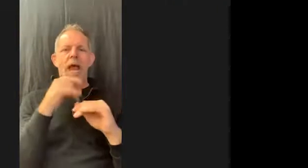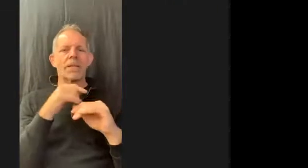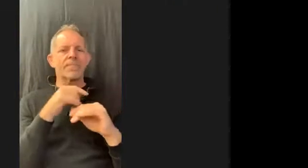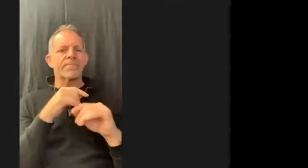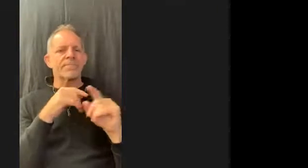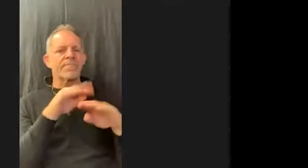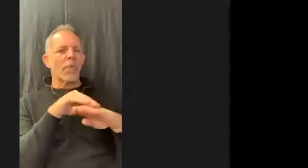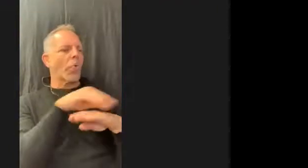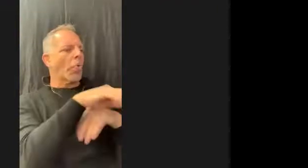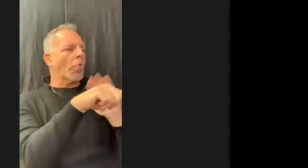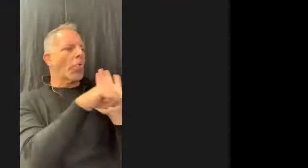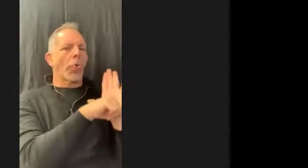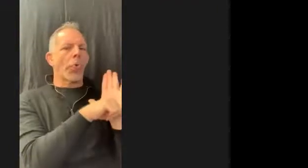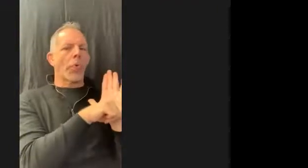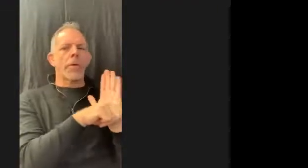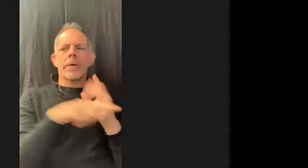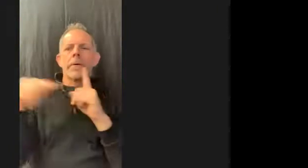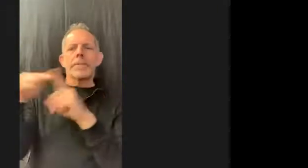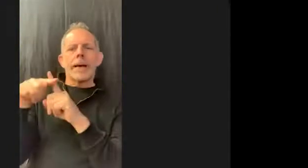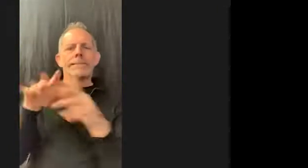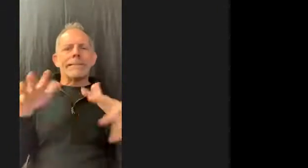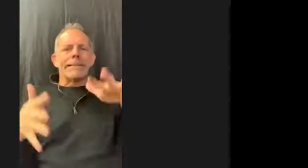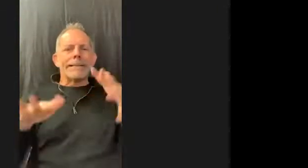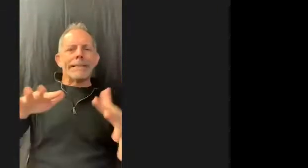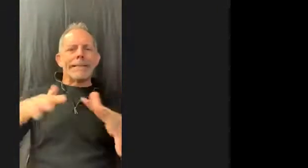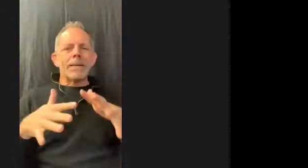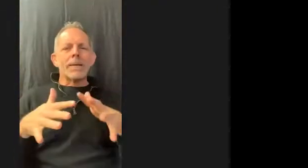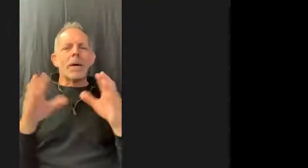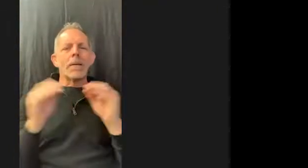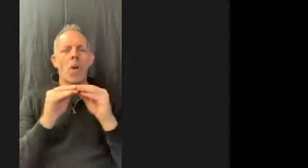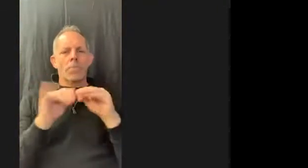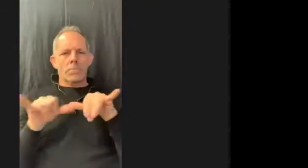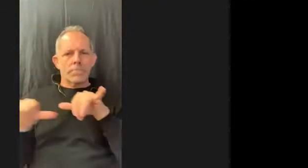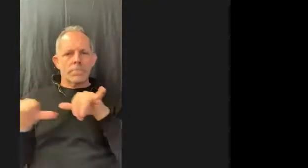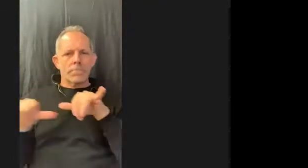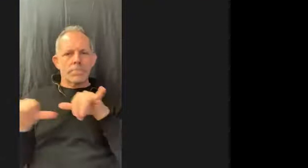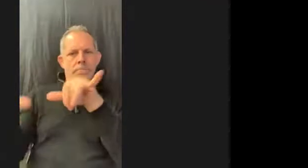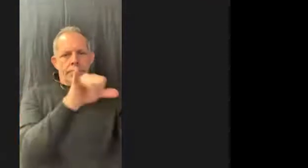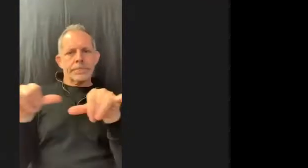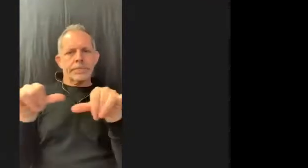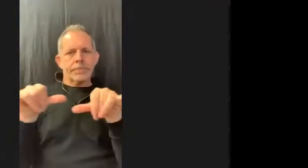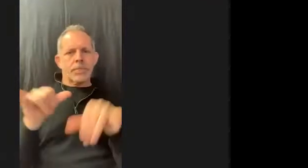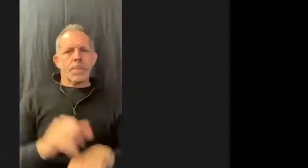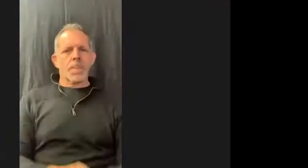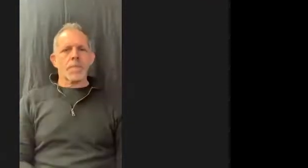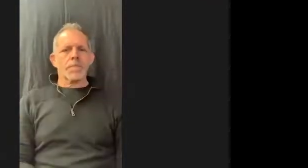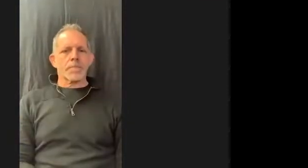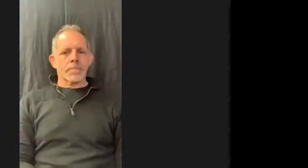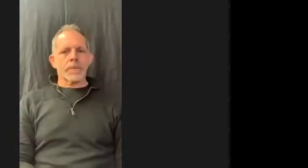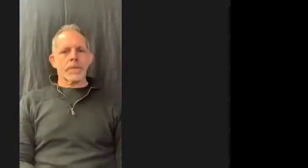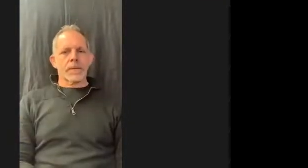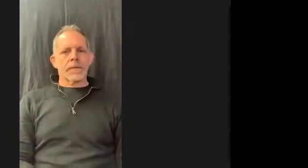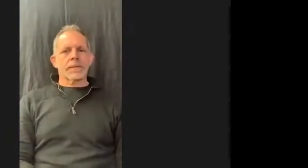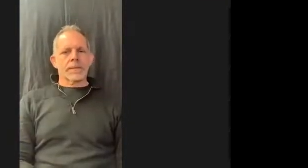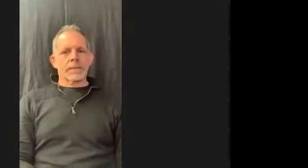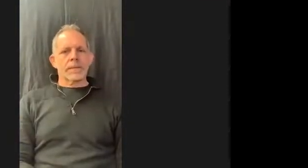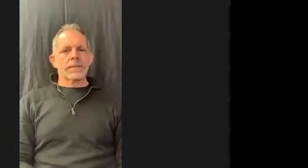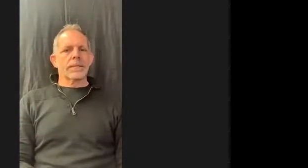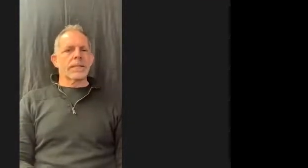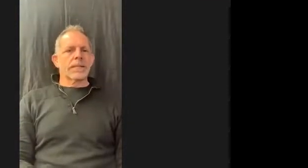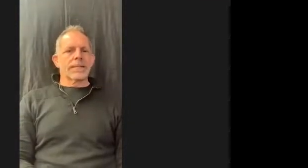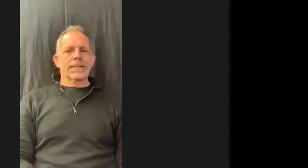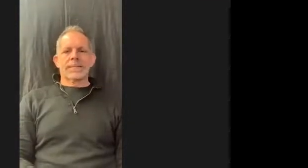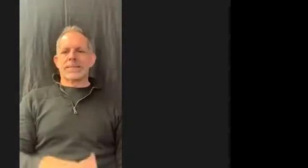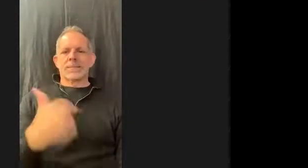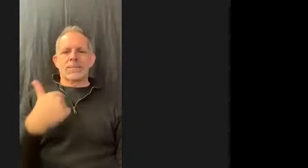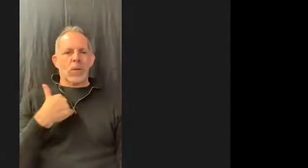that paradoxically produce a disincentive to getting vaccinated, I think that they're generally a